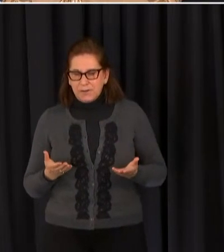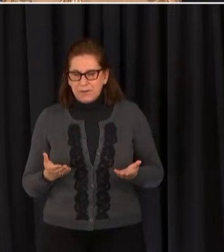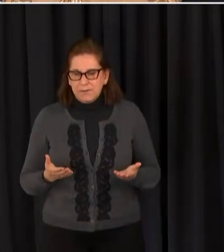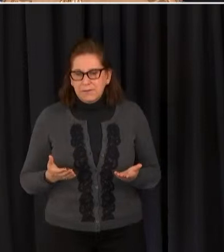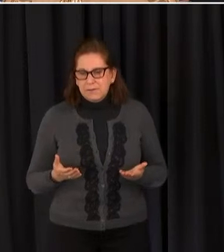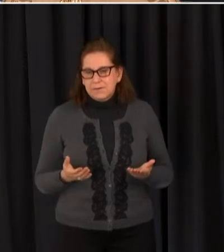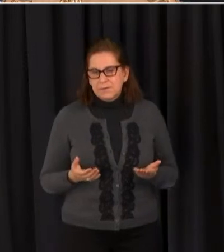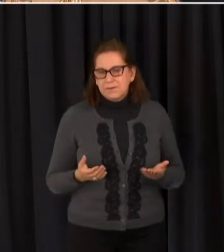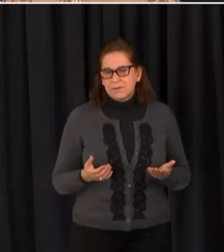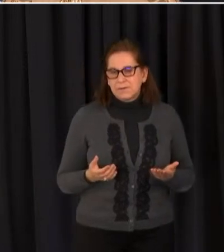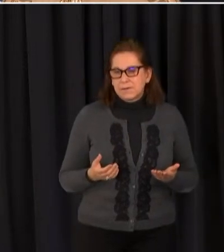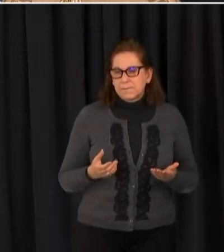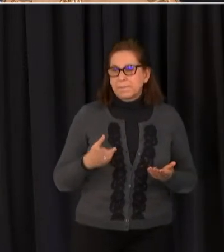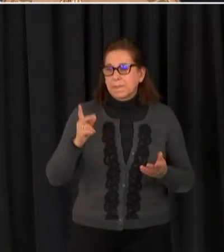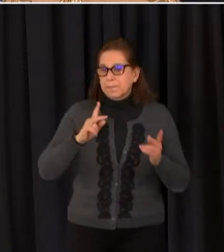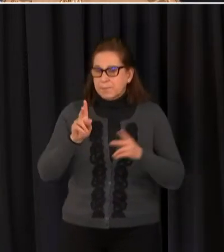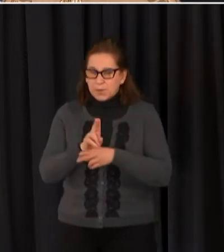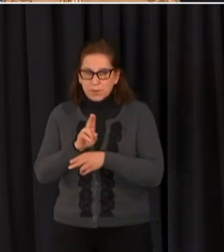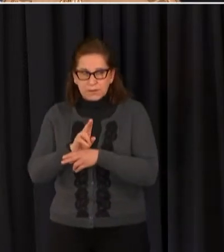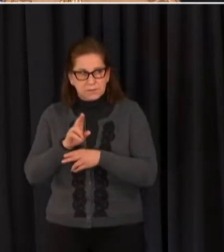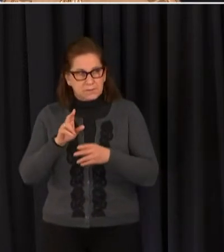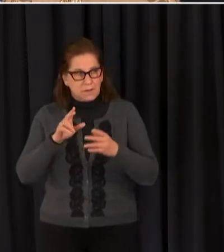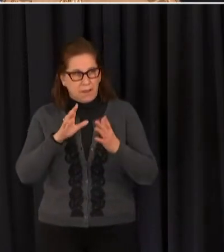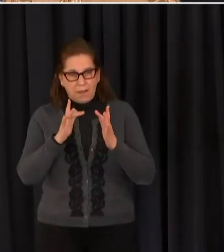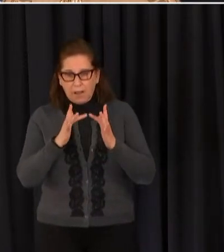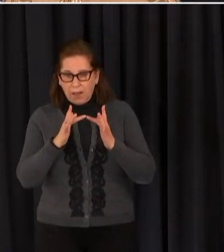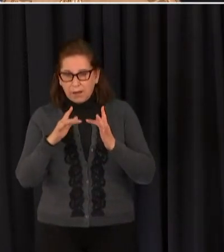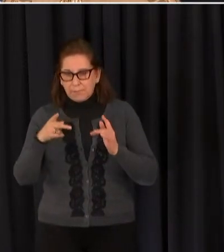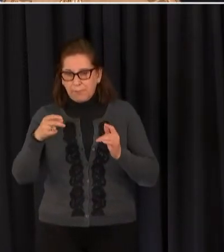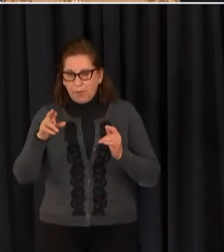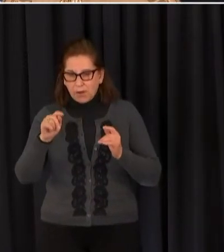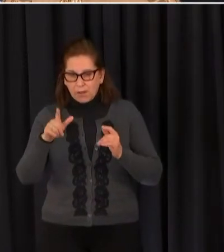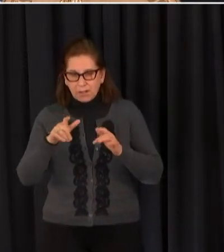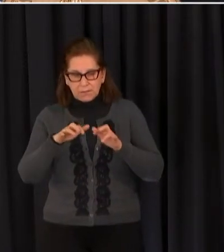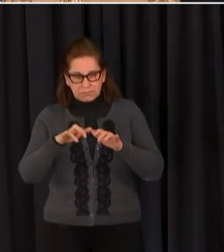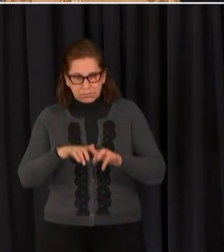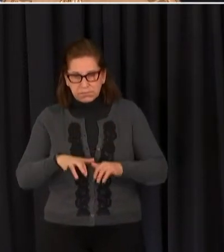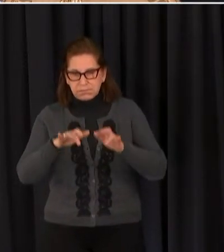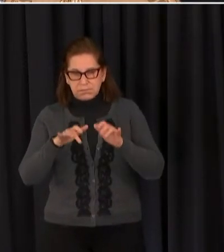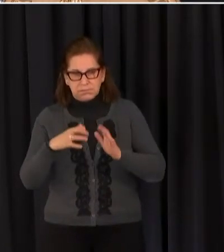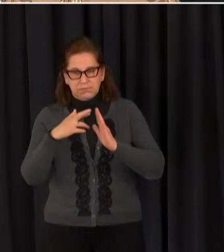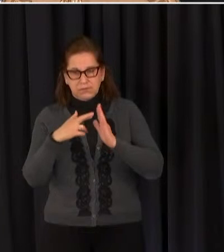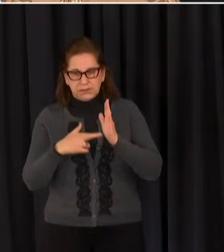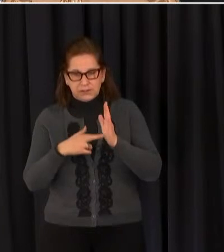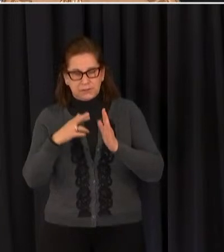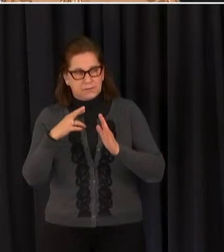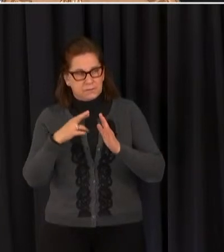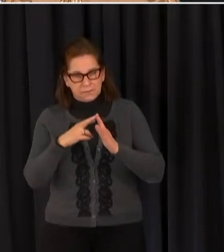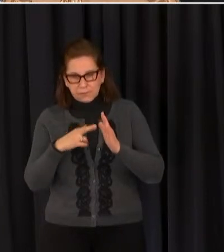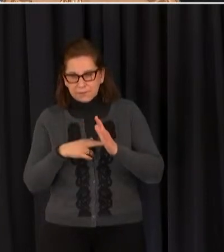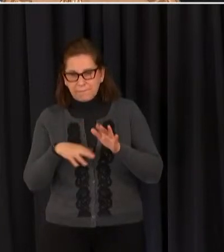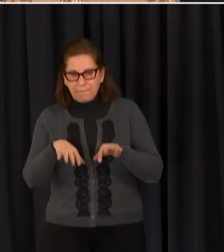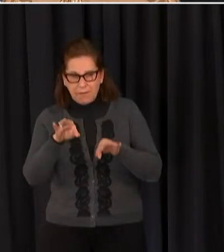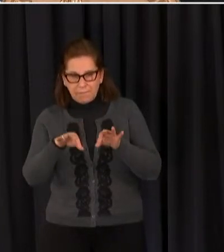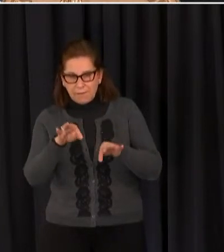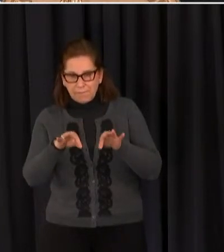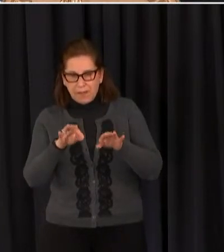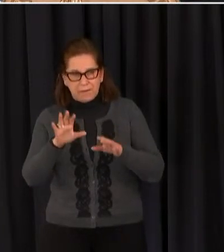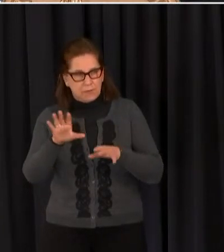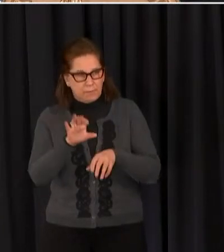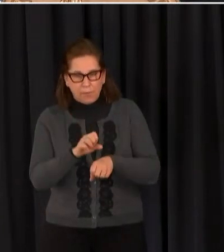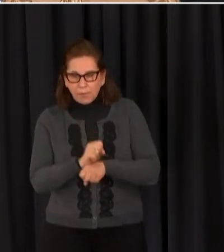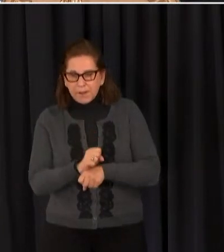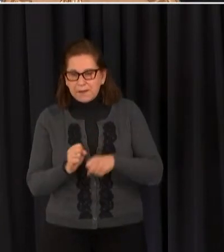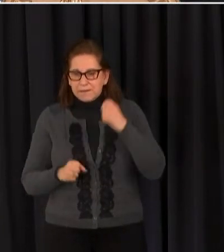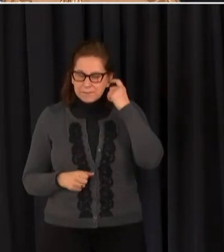with the portal, that people are going to their home jurisdiction even if they're an essential worker. And we think as more